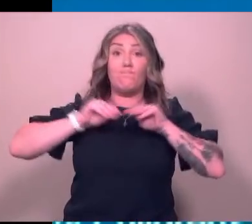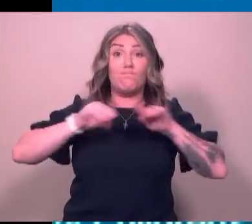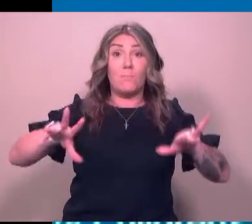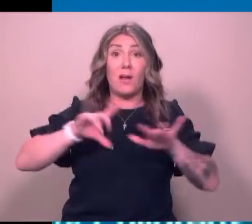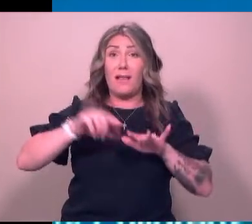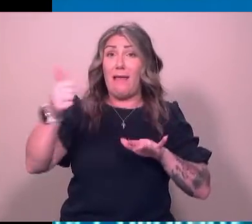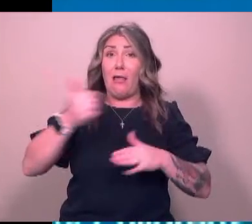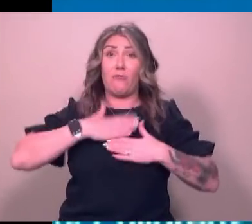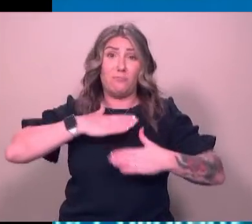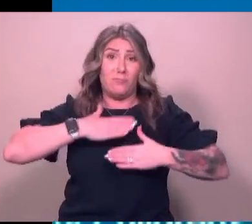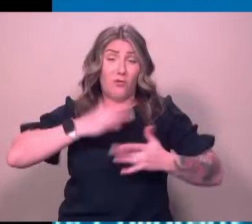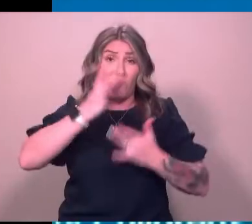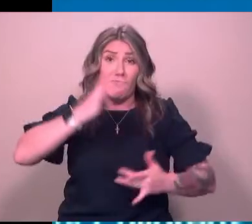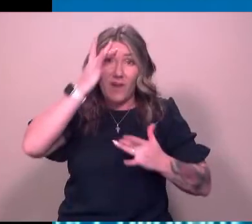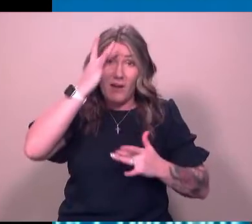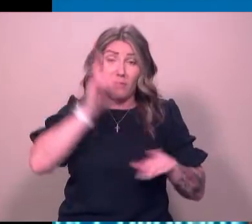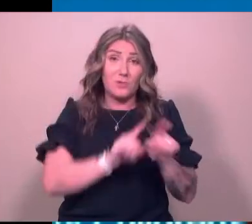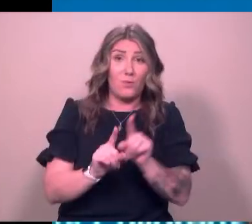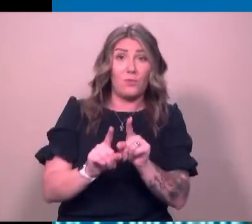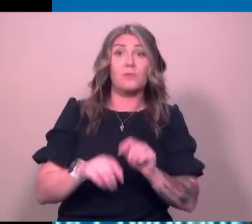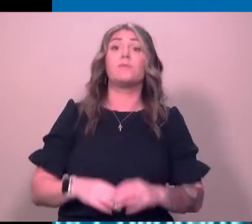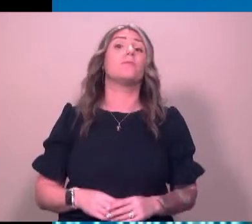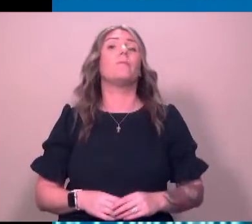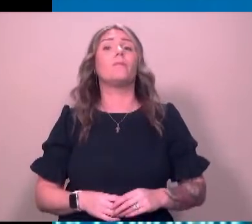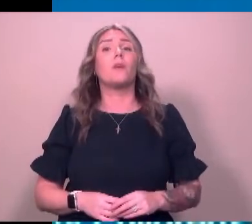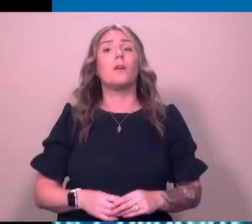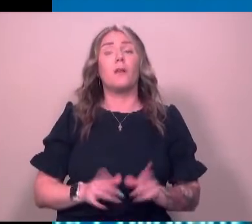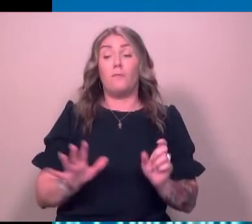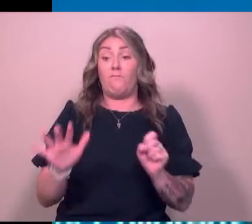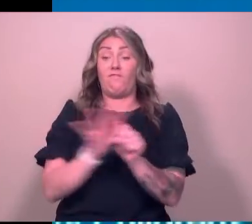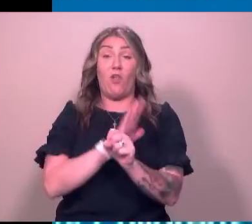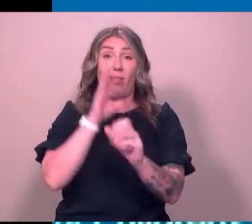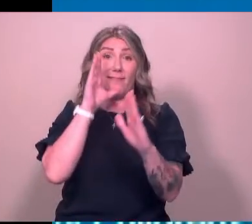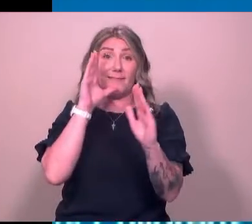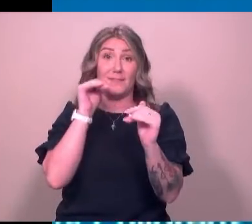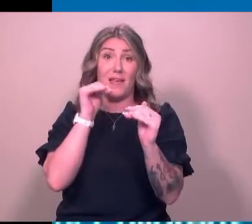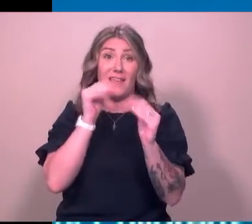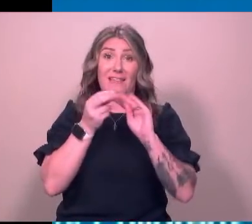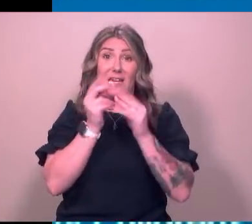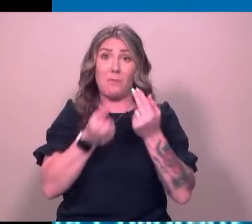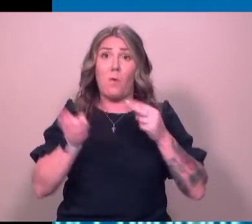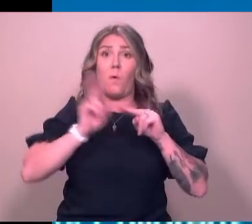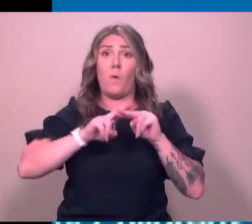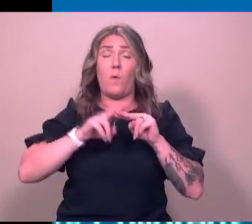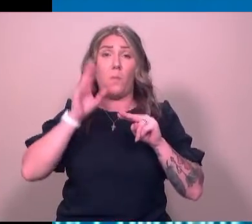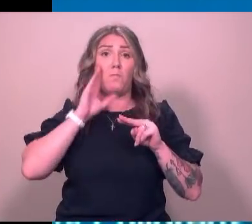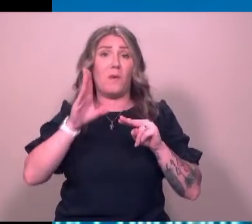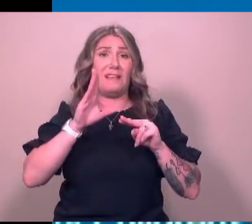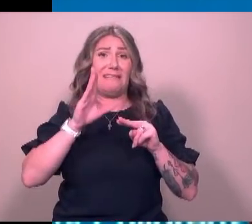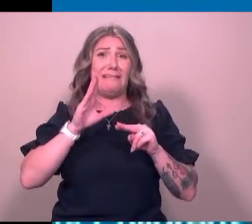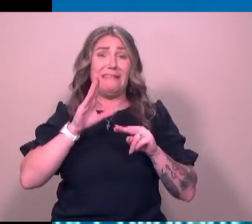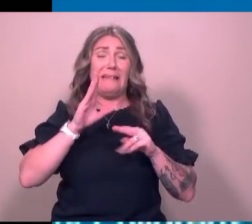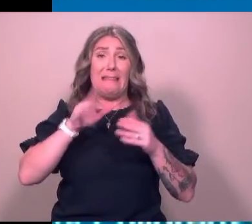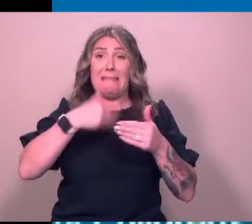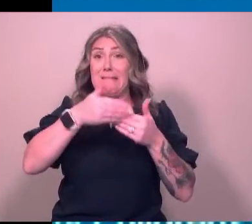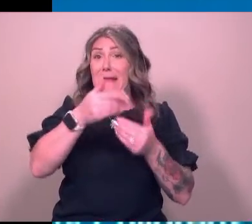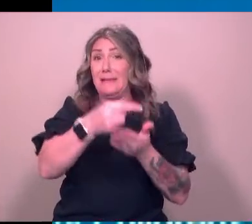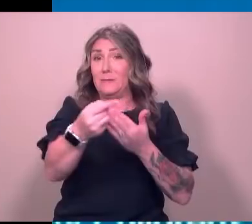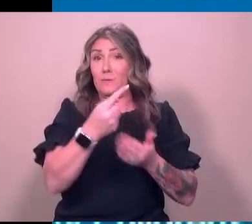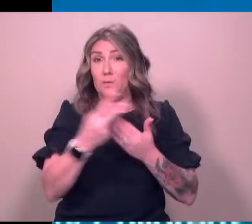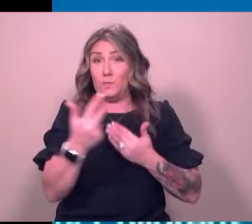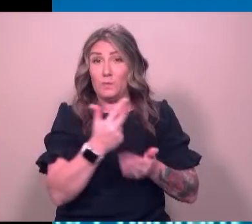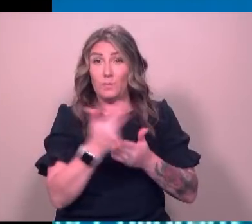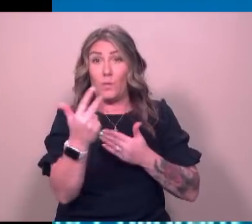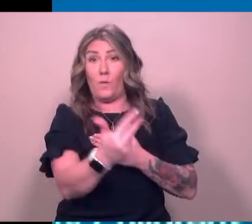other respiratory viruses as well. And we fully expect those numbers to increase over the upcoming weeks as all of these